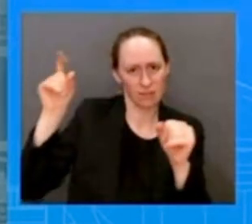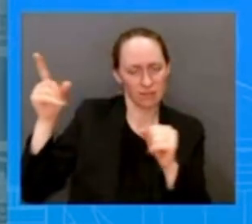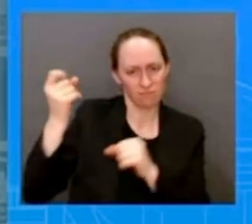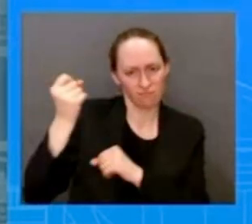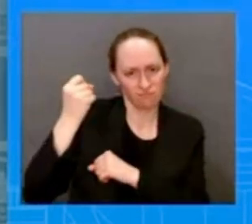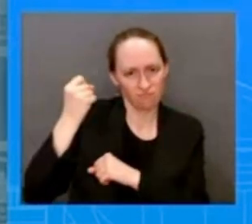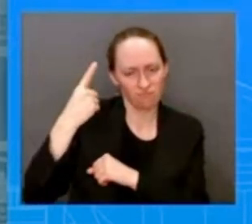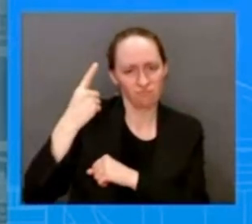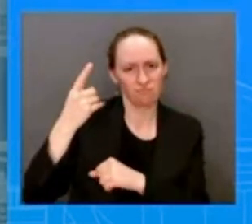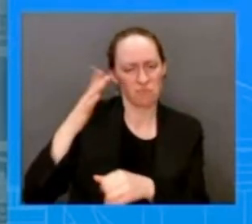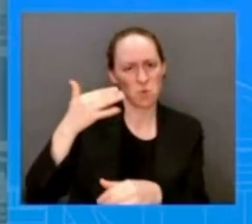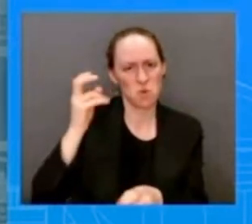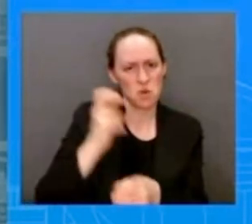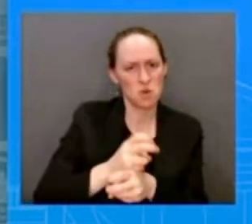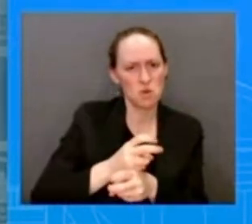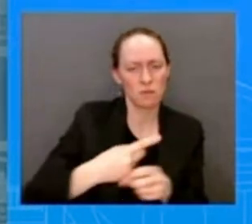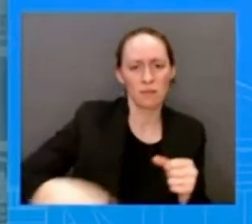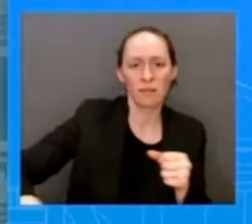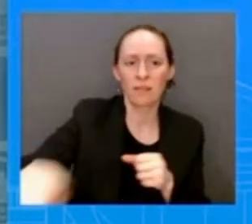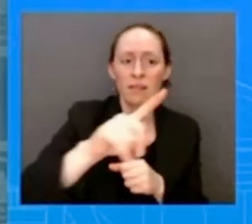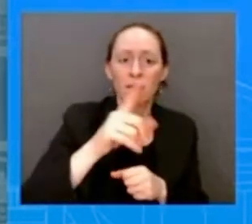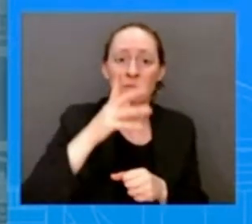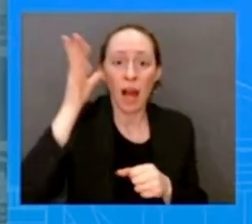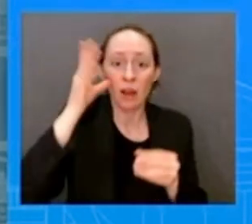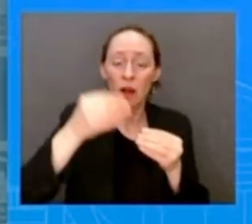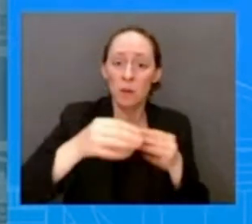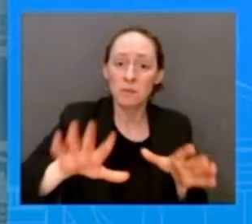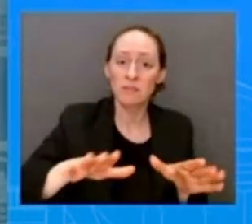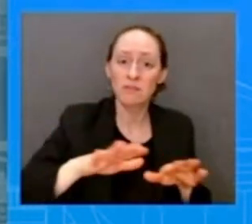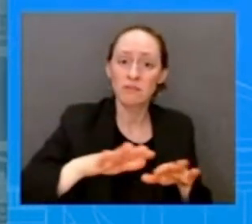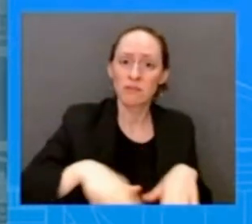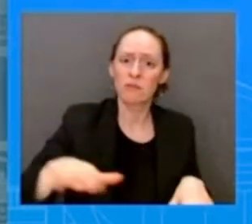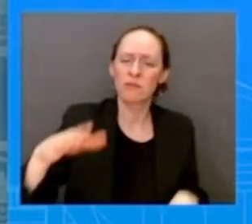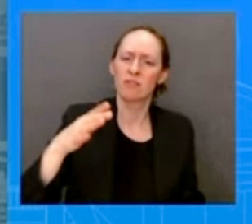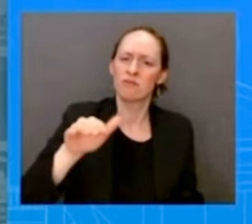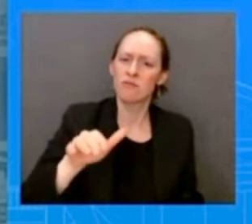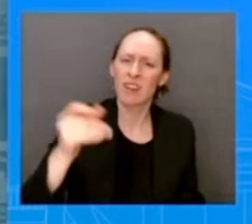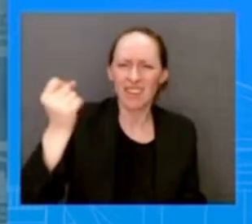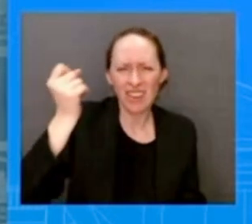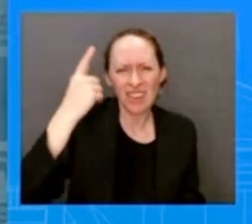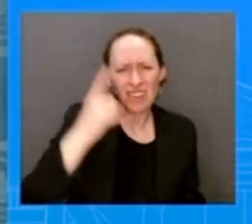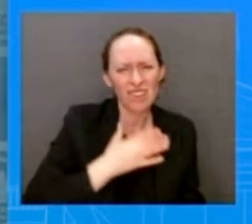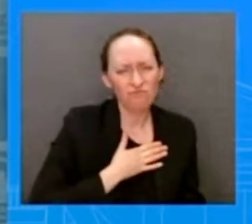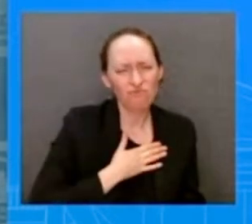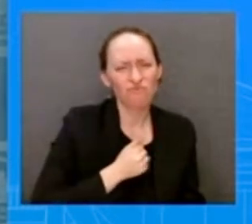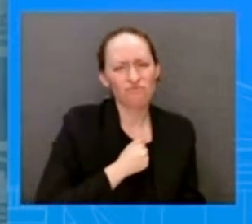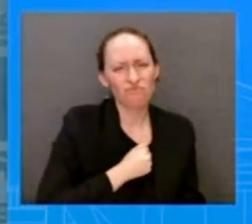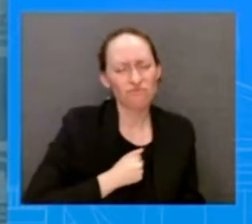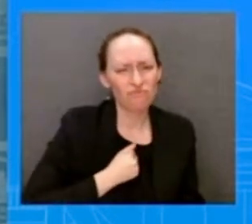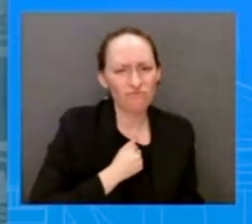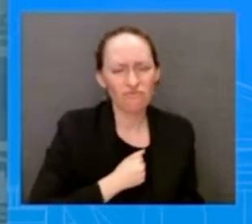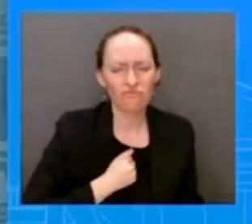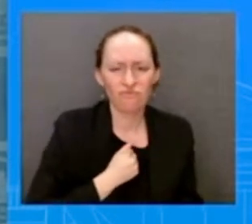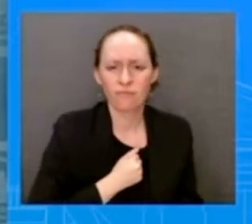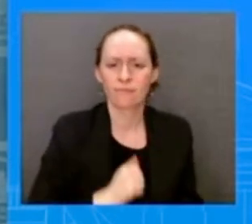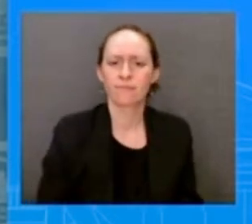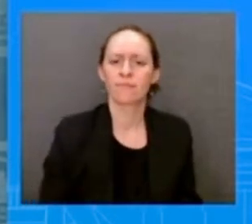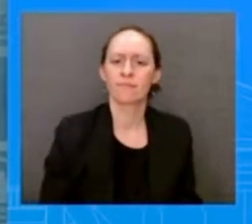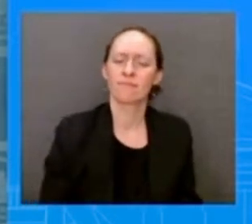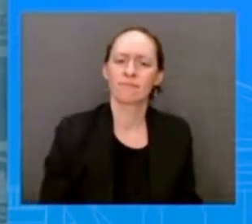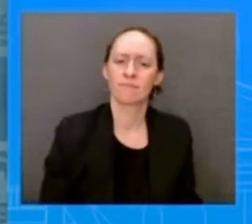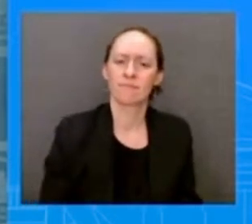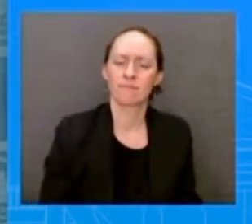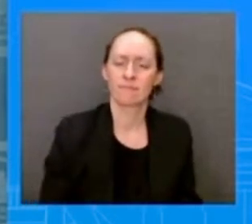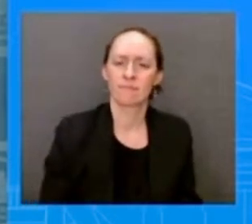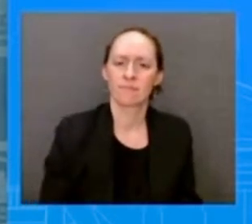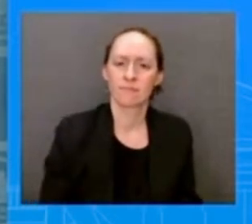He expressed sympathy for her last night, his heart goes out to any person who has to